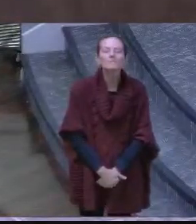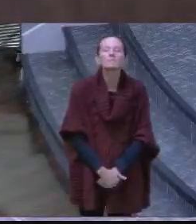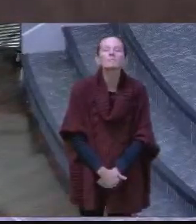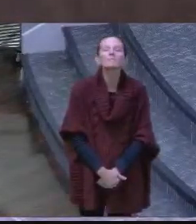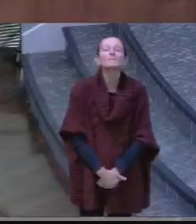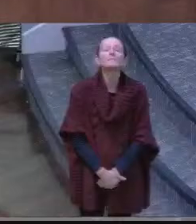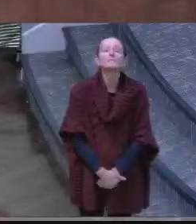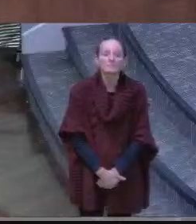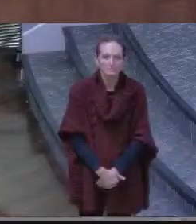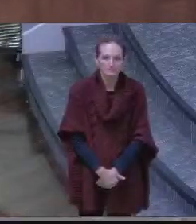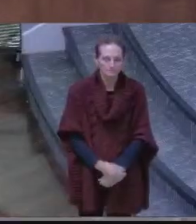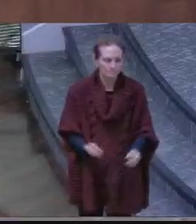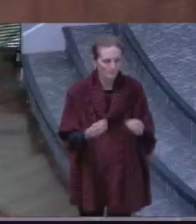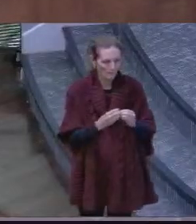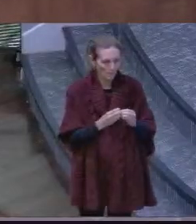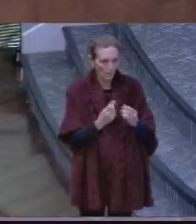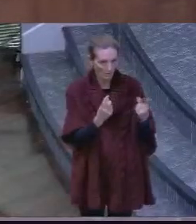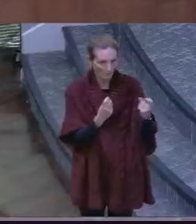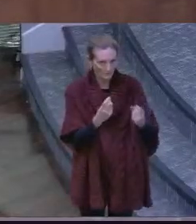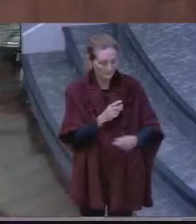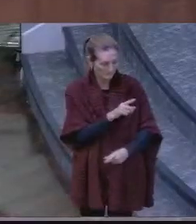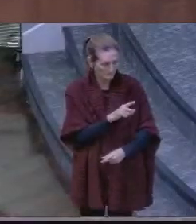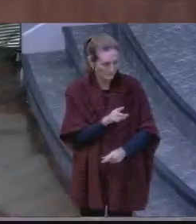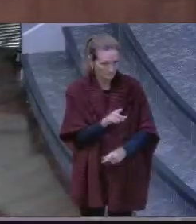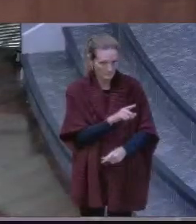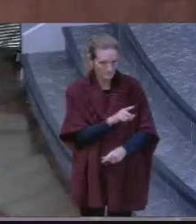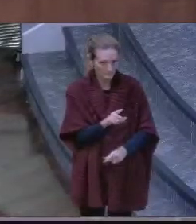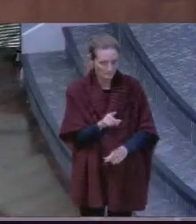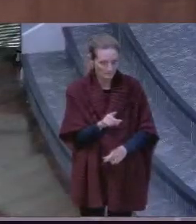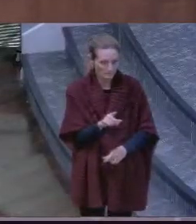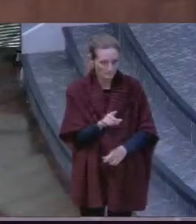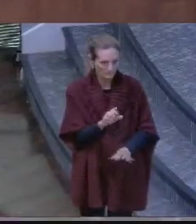Are there other questions, comments?